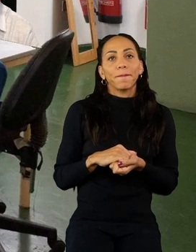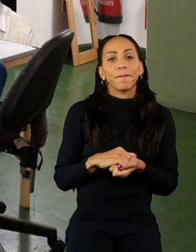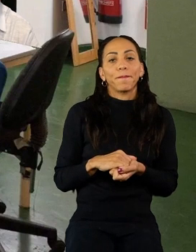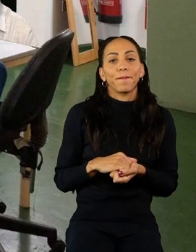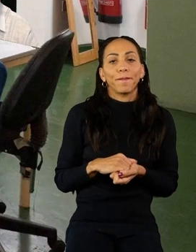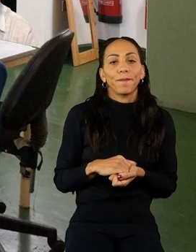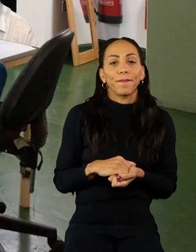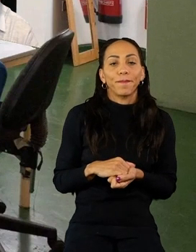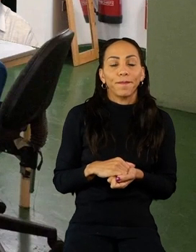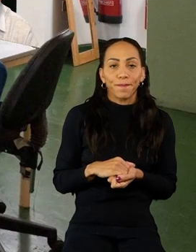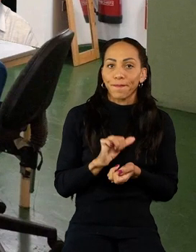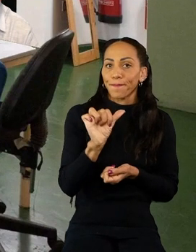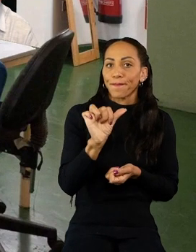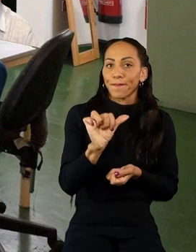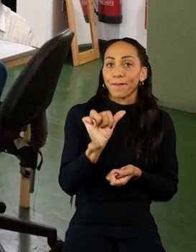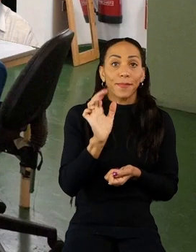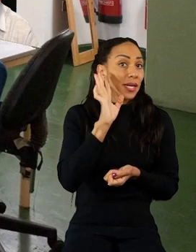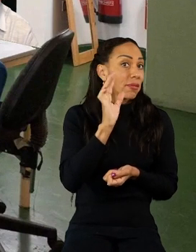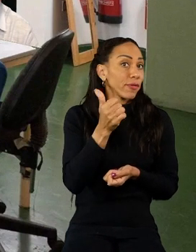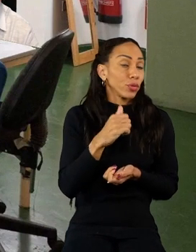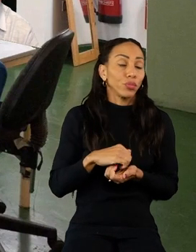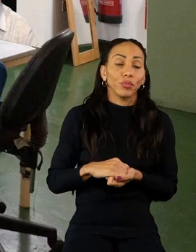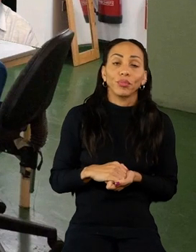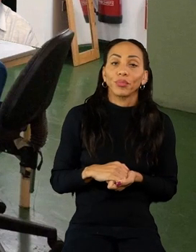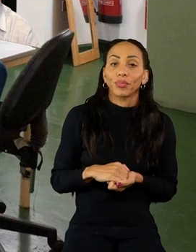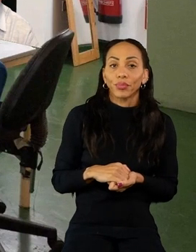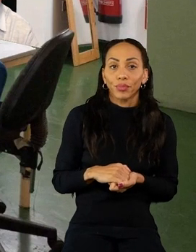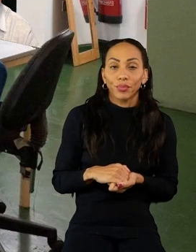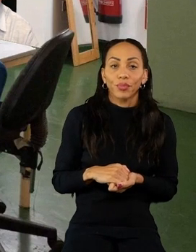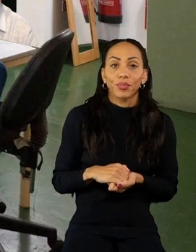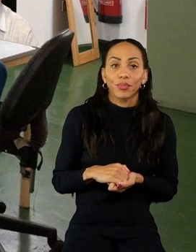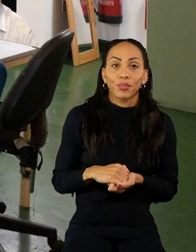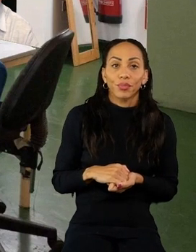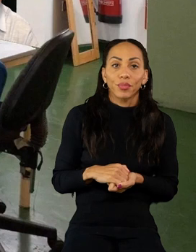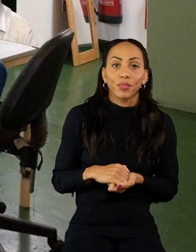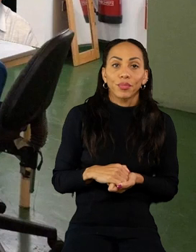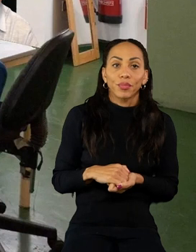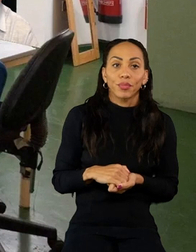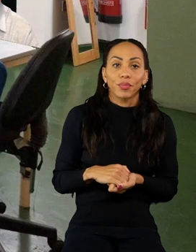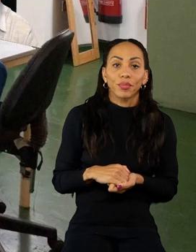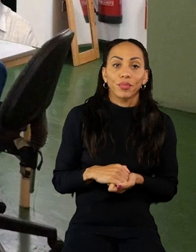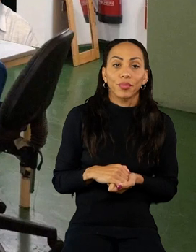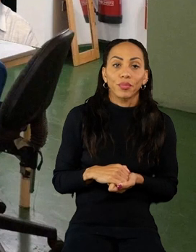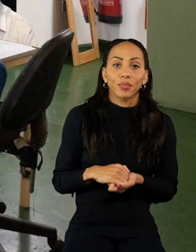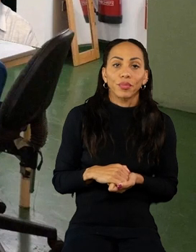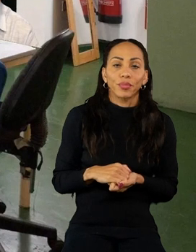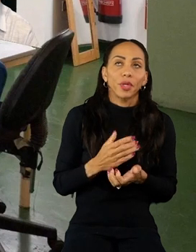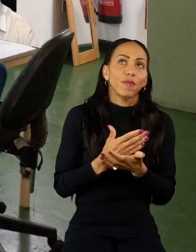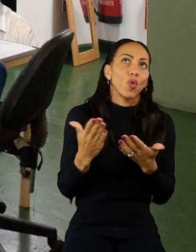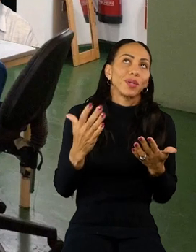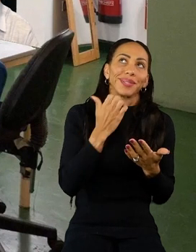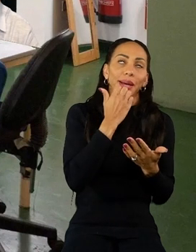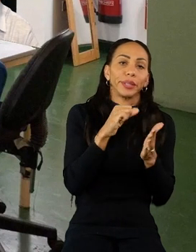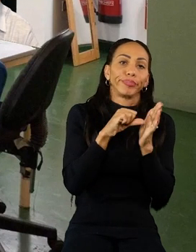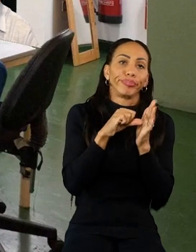shortcomings that you might want to then maybe be useful to create the work in Hong Kong as well. Yeah. That